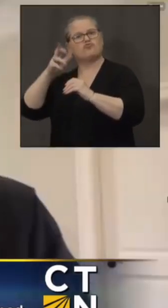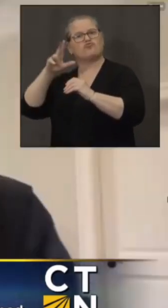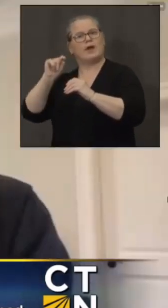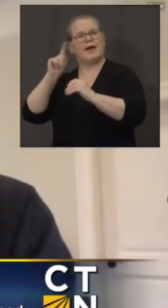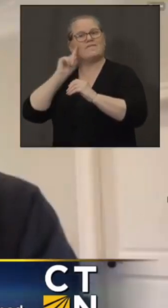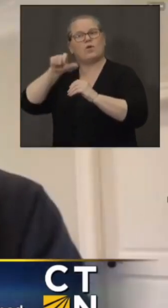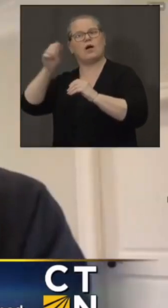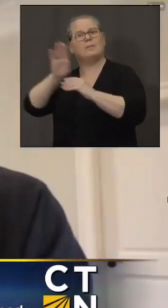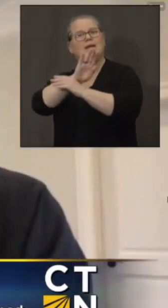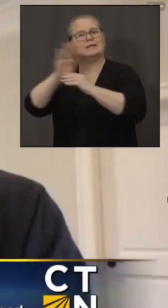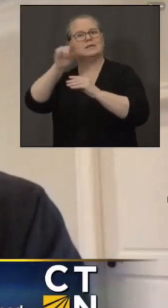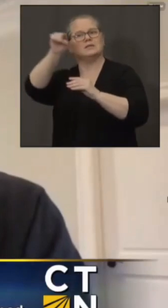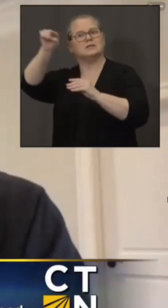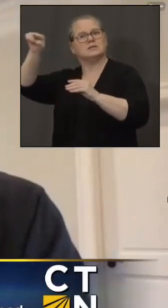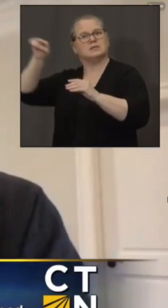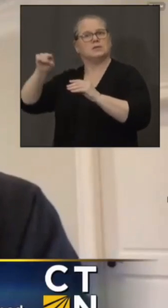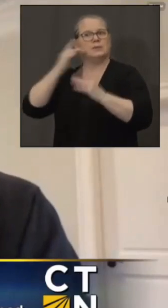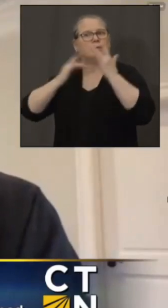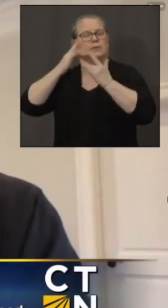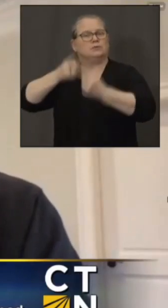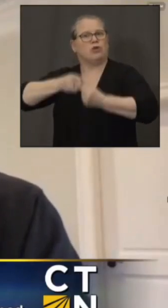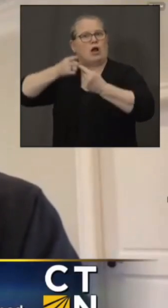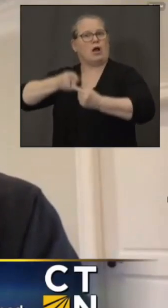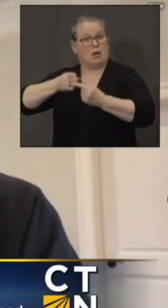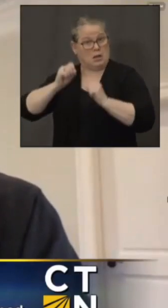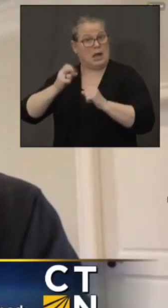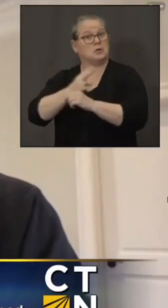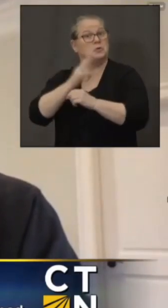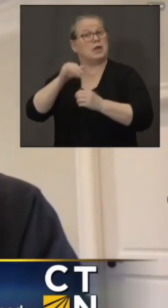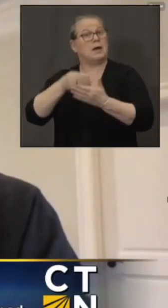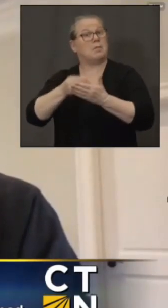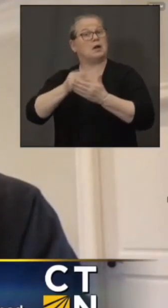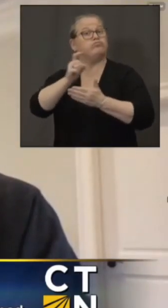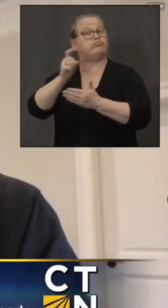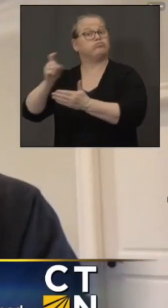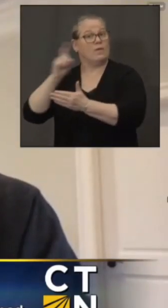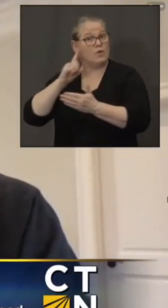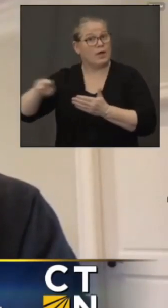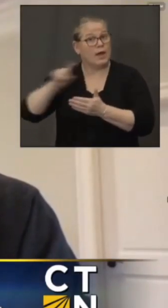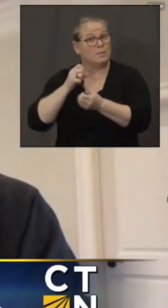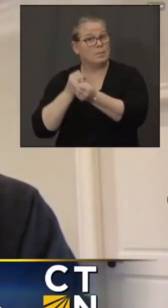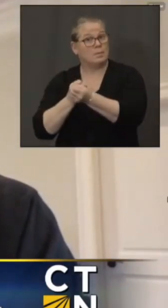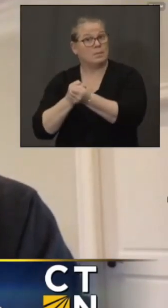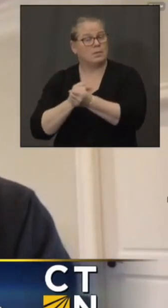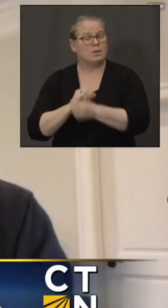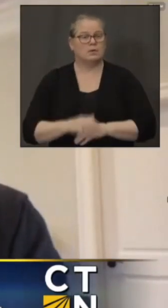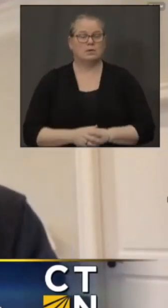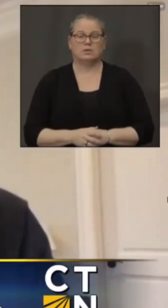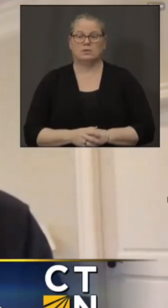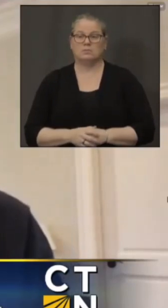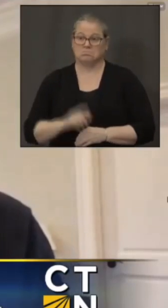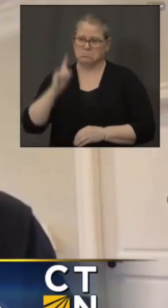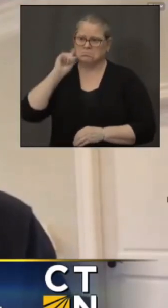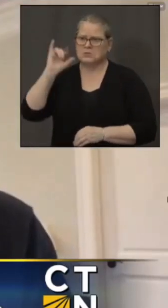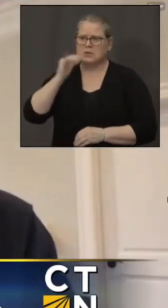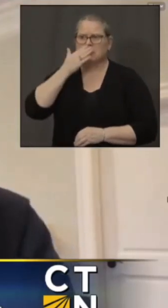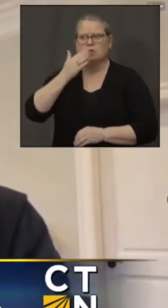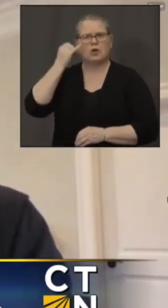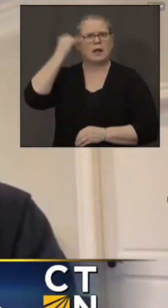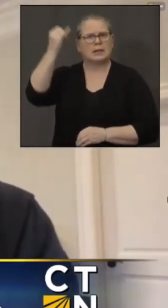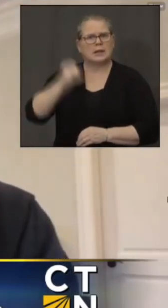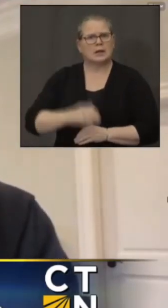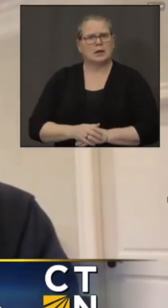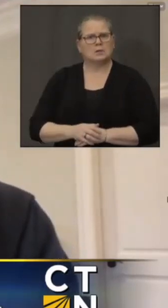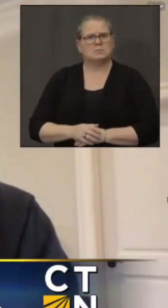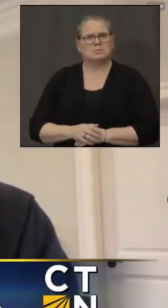Yeah, no, I think it is a good idea. And I think from my perspective, we're open to ideas on that front. As the governor mentioned, the idea with the fines is to make sure